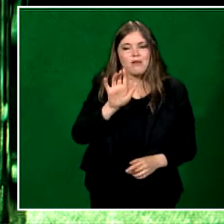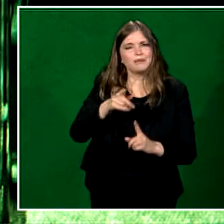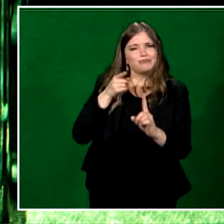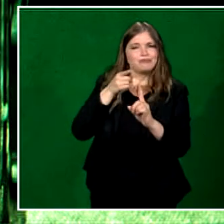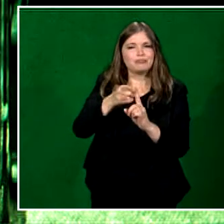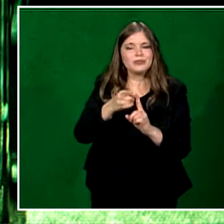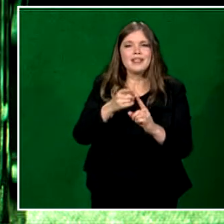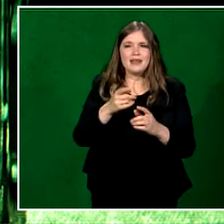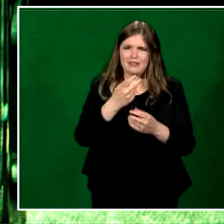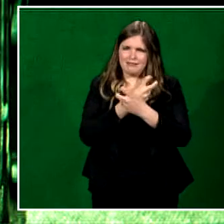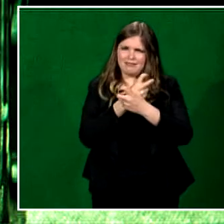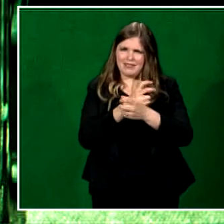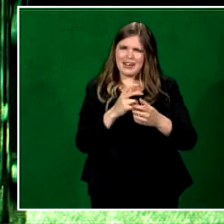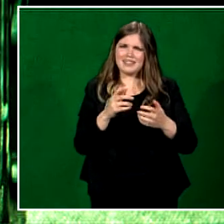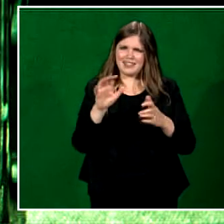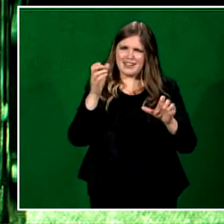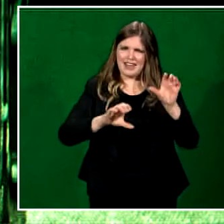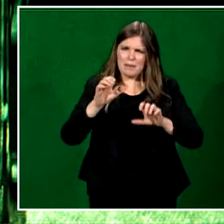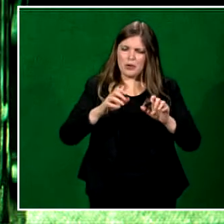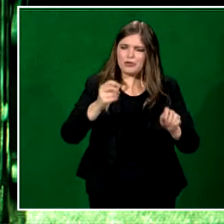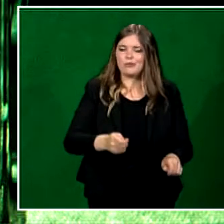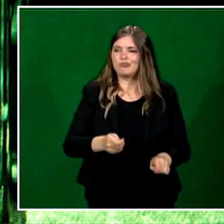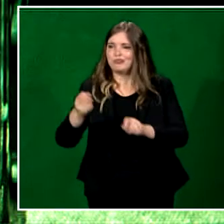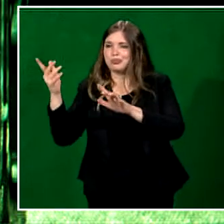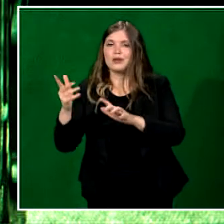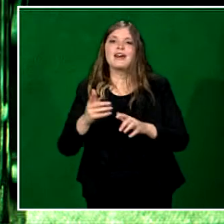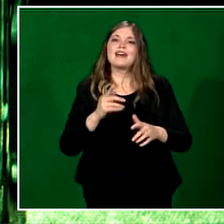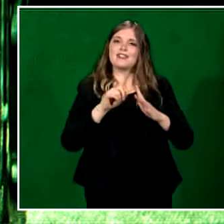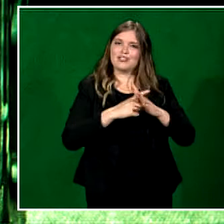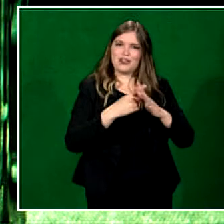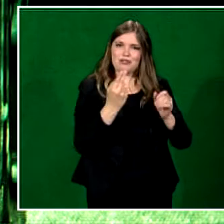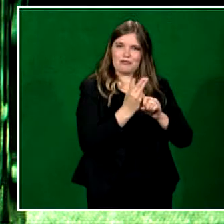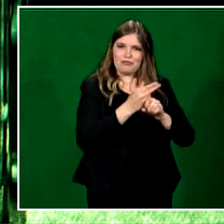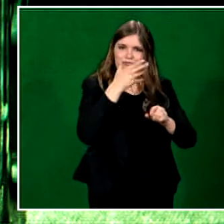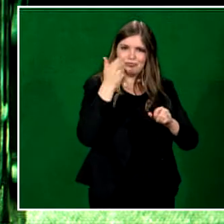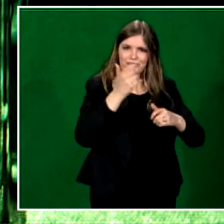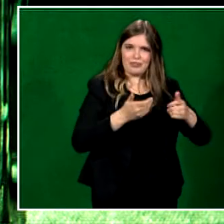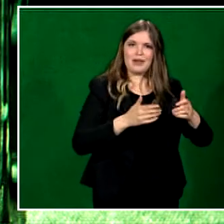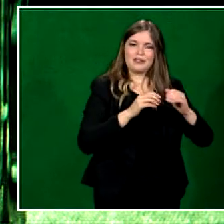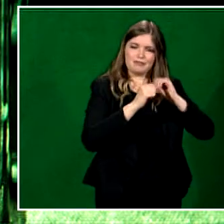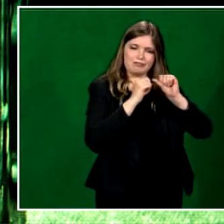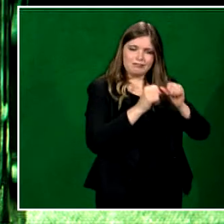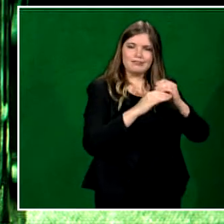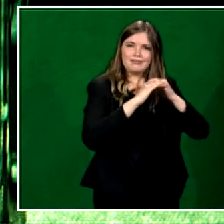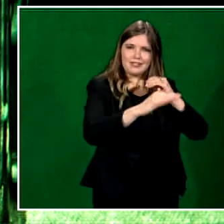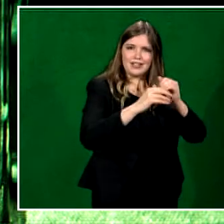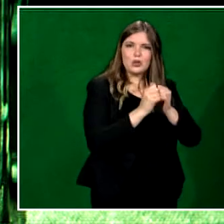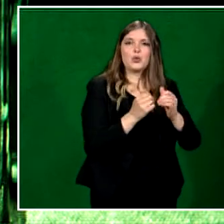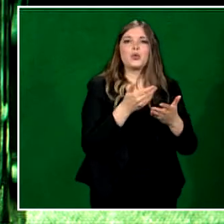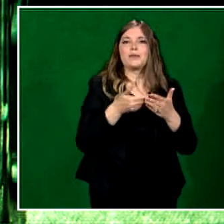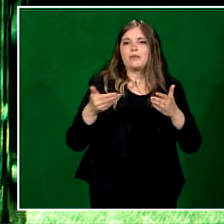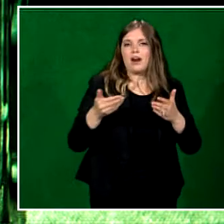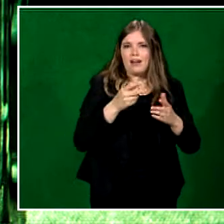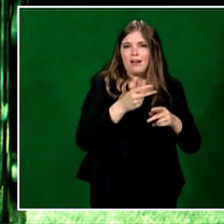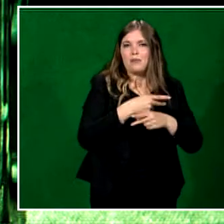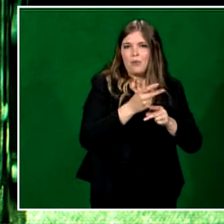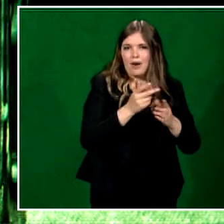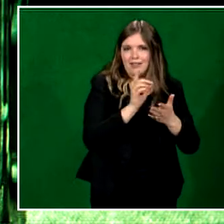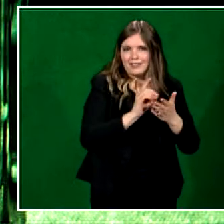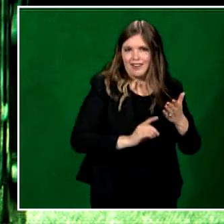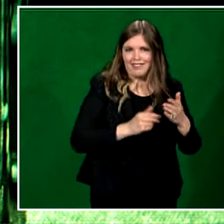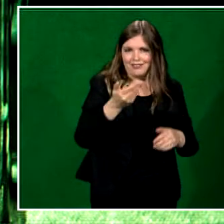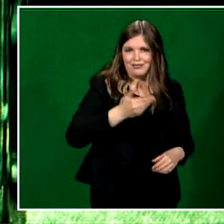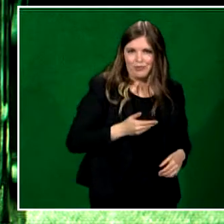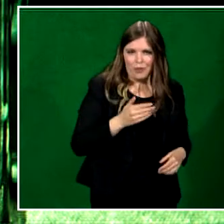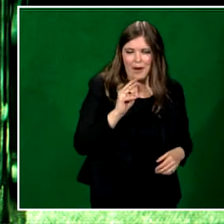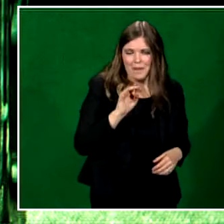from consumer products and drive higher environmental performance and sustainability in product design. Welcome, Michael.